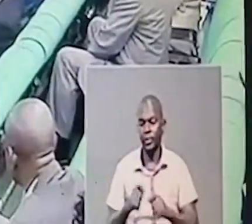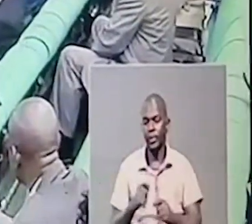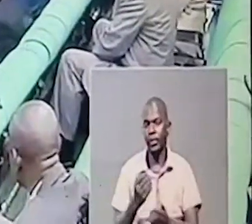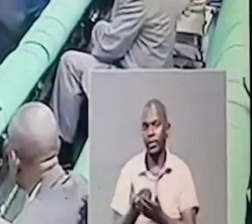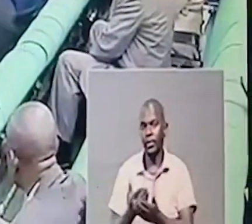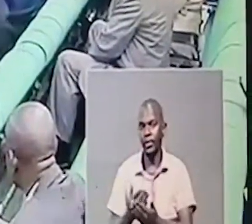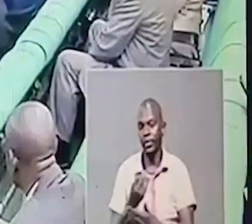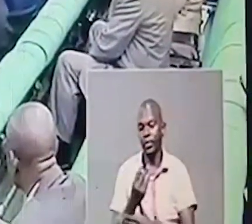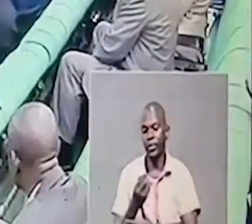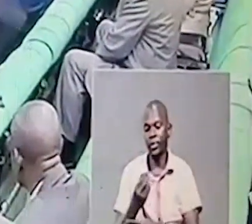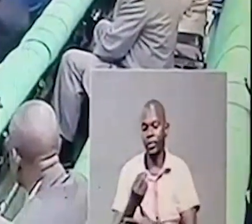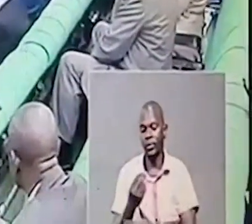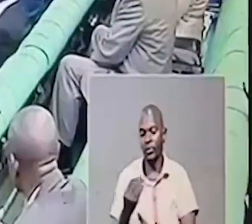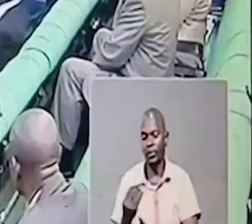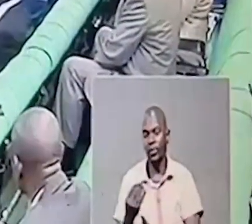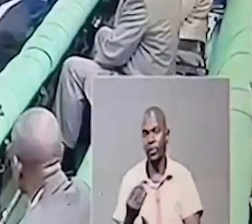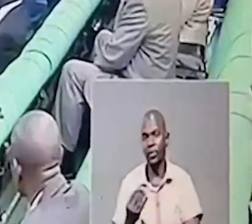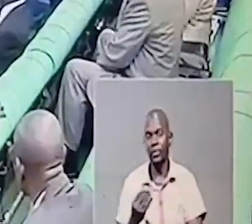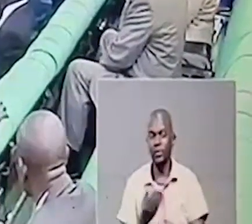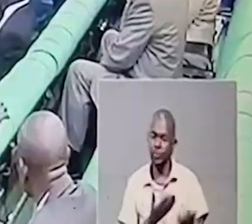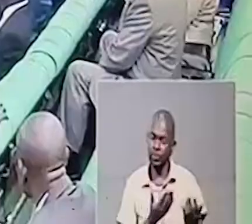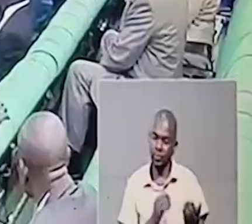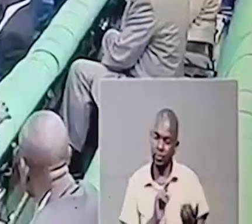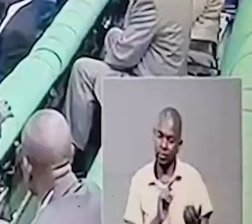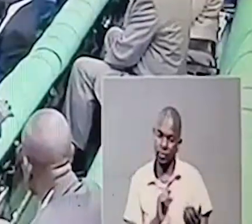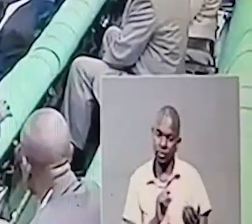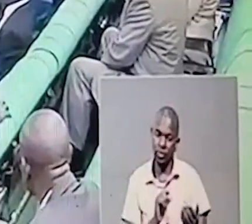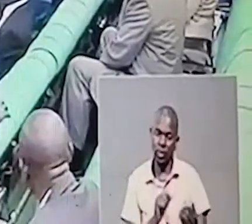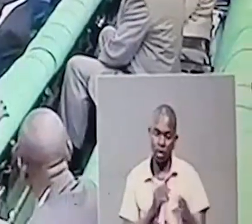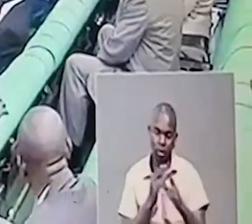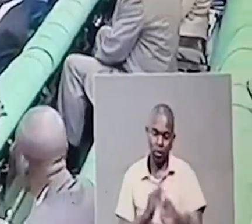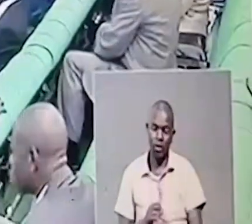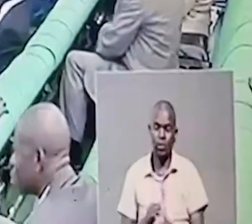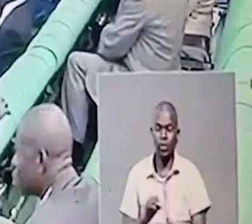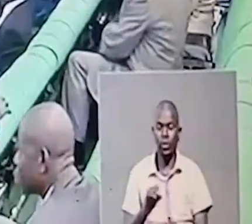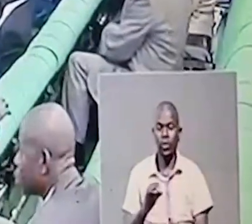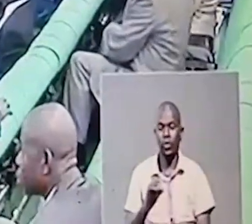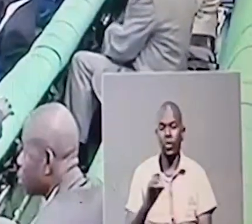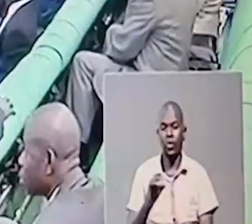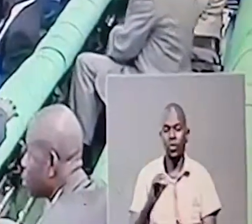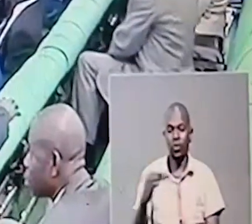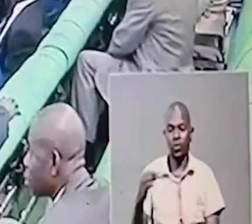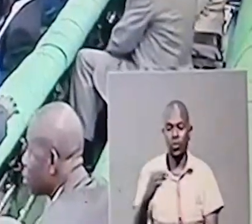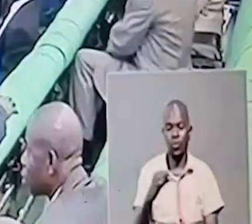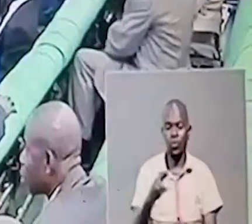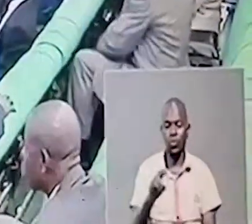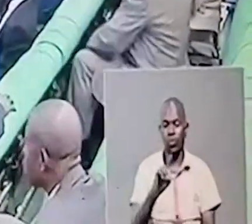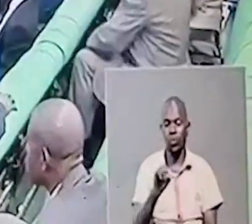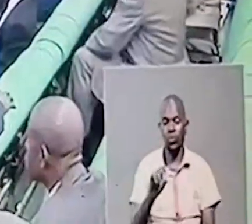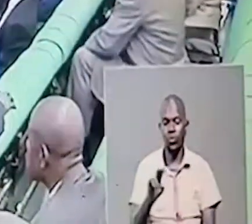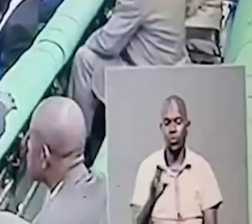you. Item 4. Now, just wait. Honorable Guzuri has a procedure matter. Thank you, Mr.